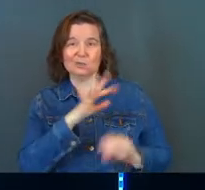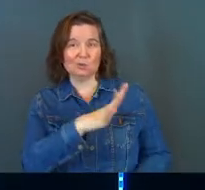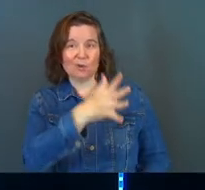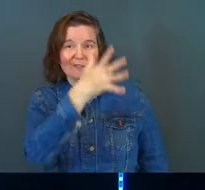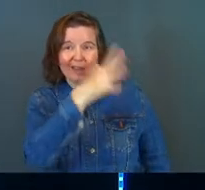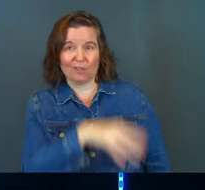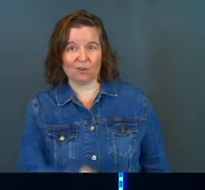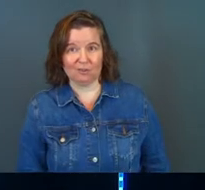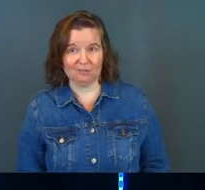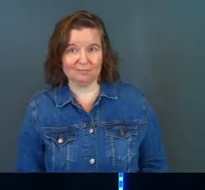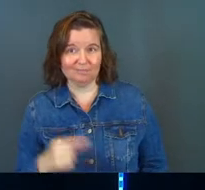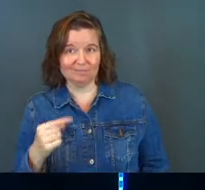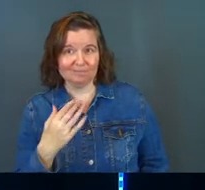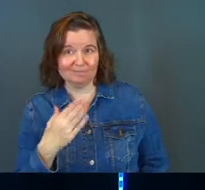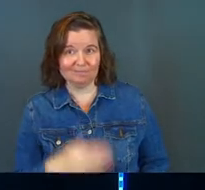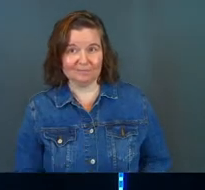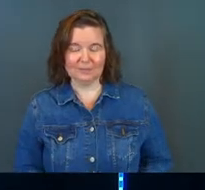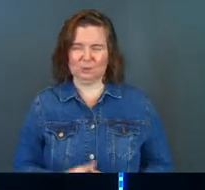your father.